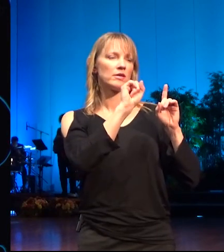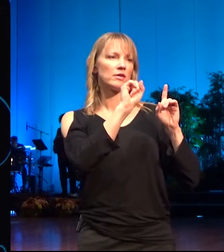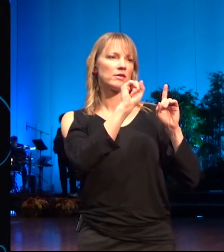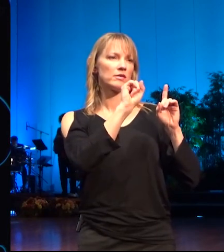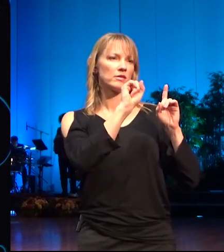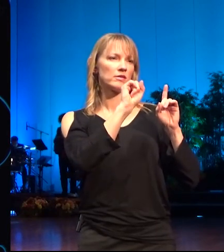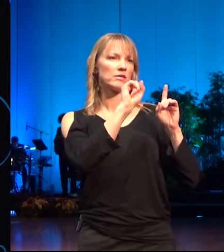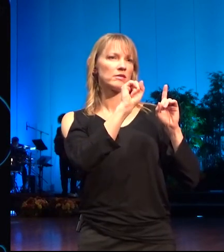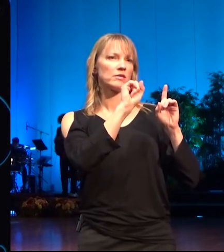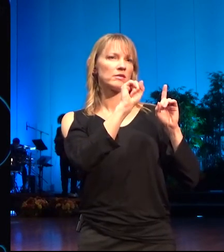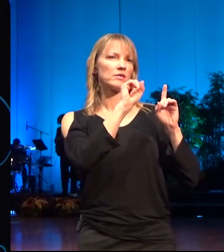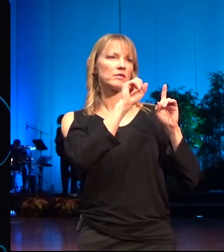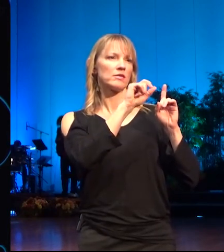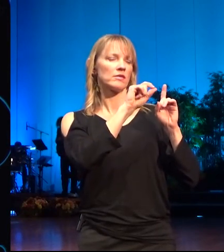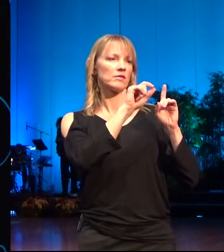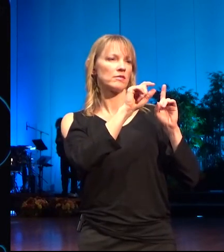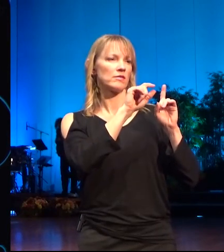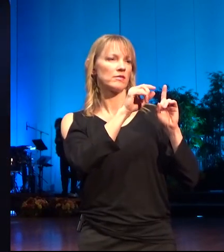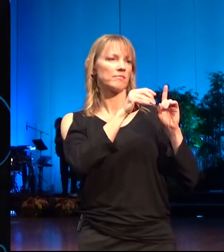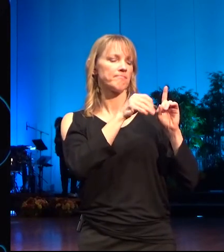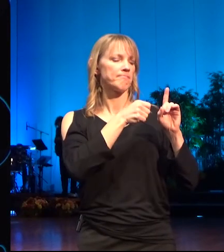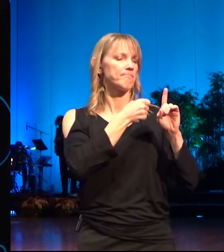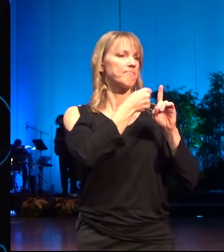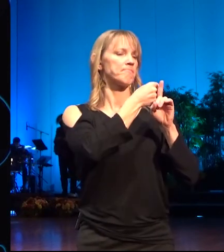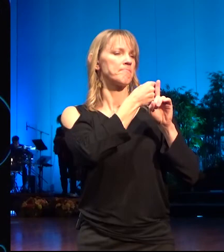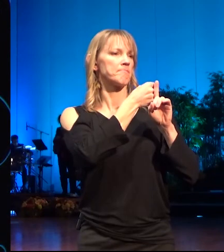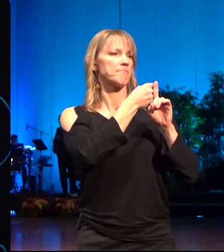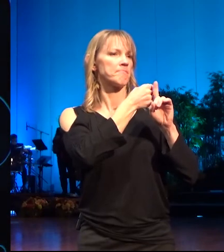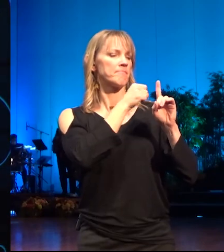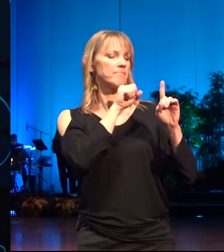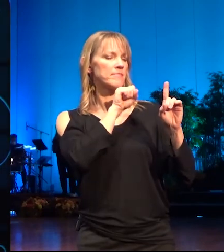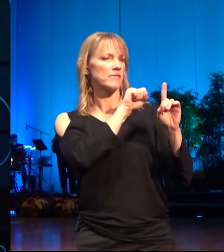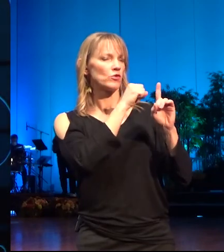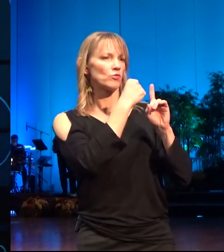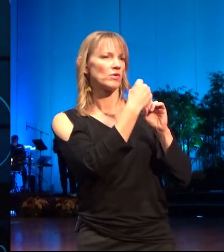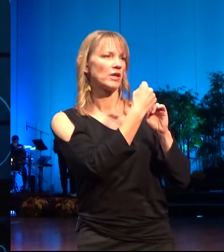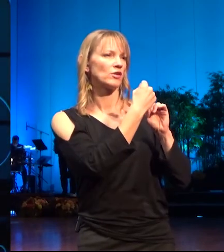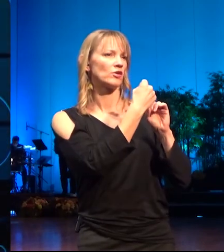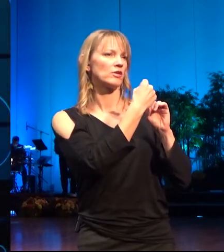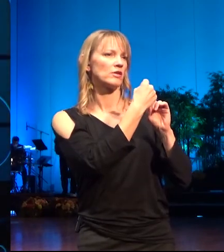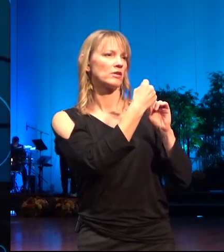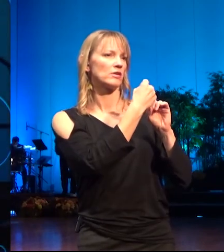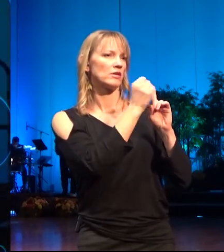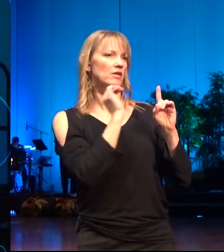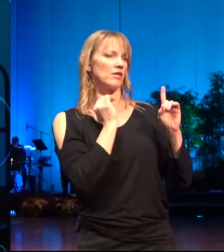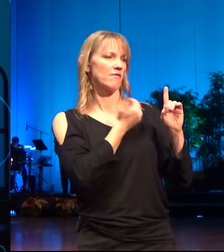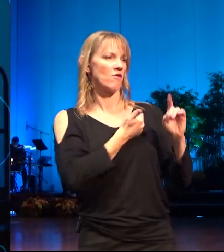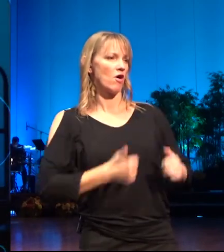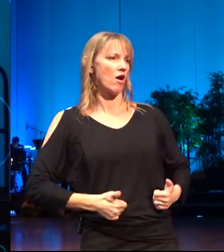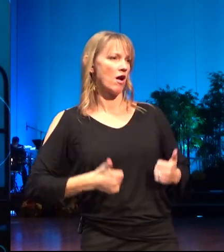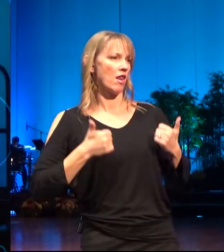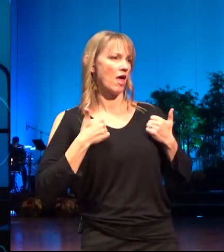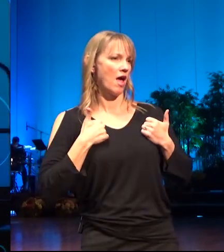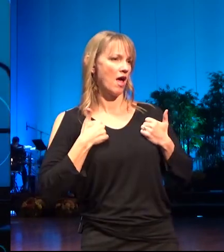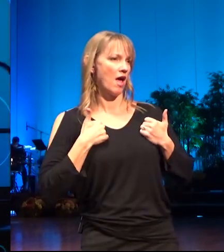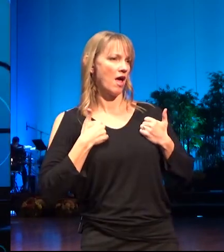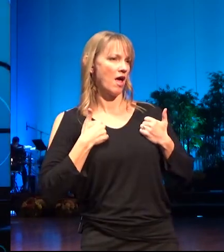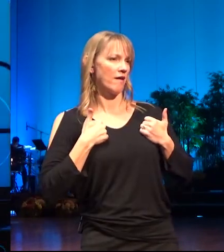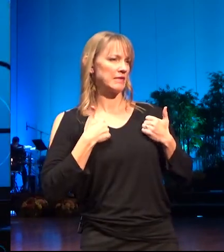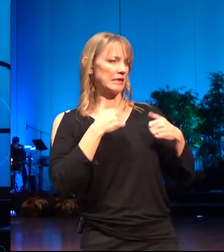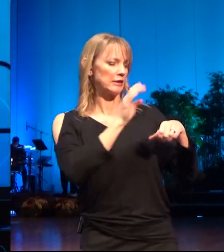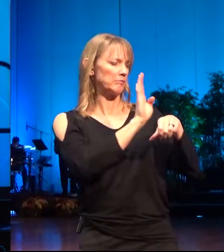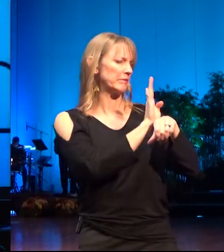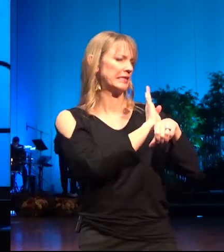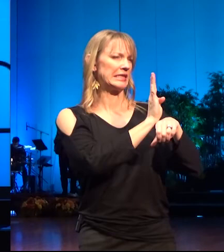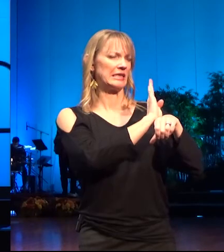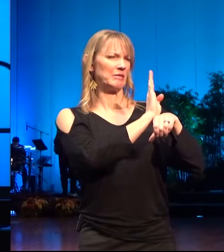We turn from the various effects and situations of our lives. We turn from